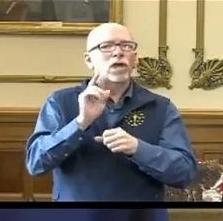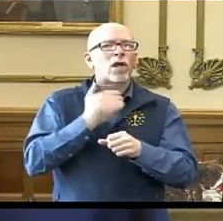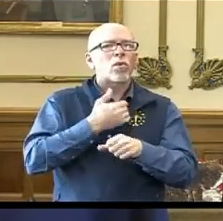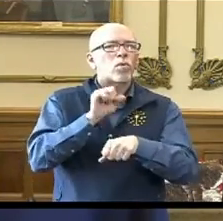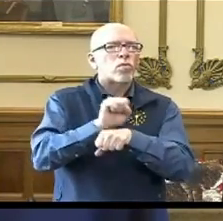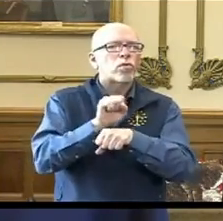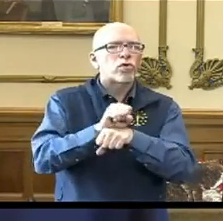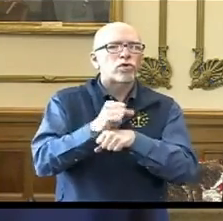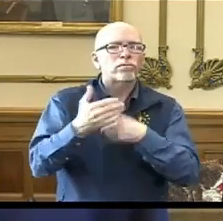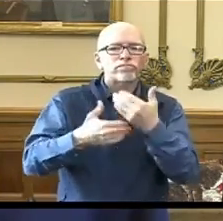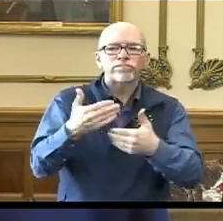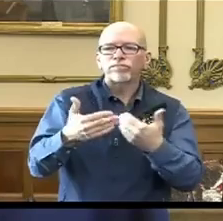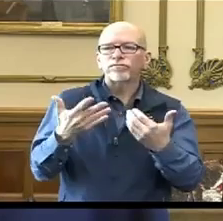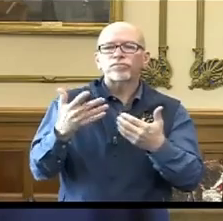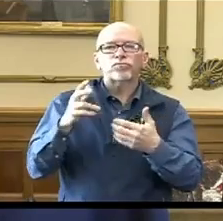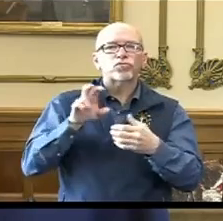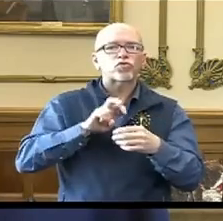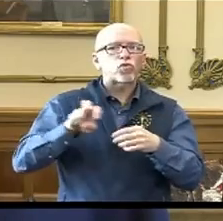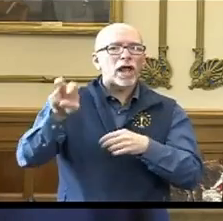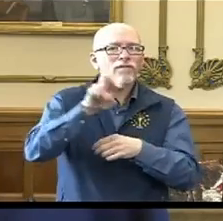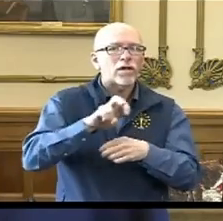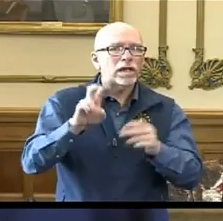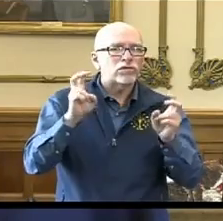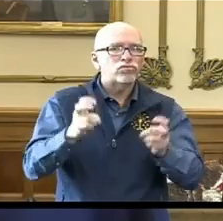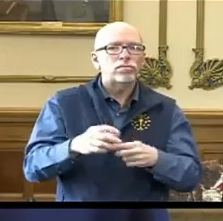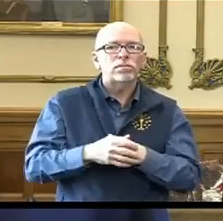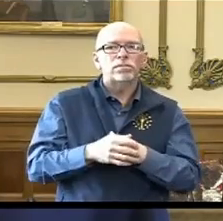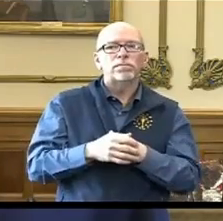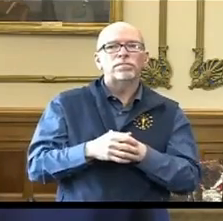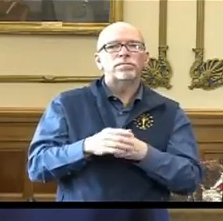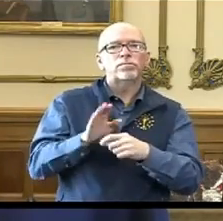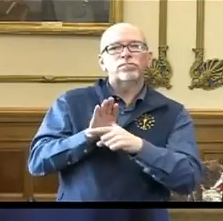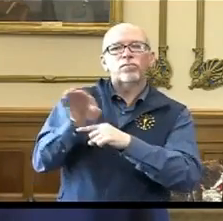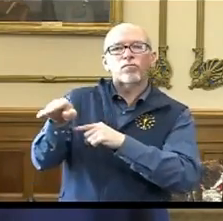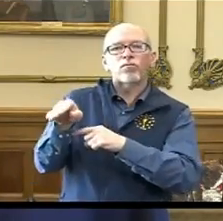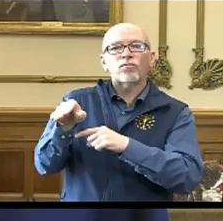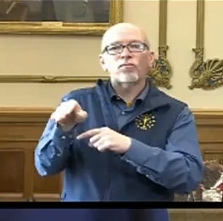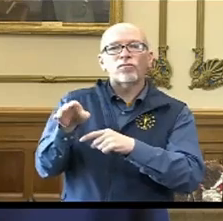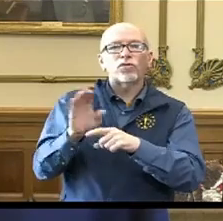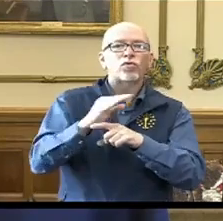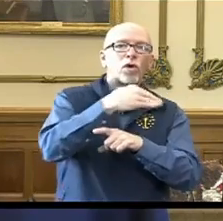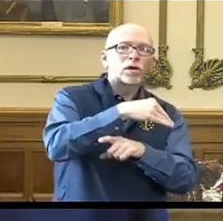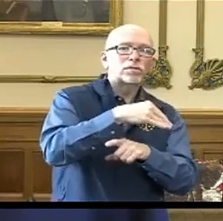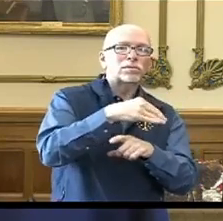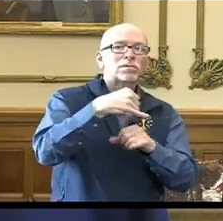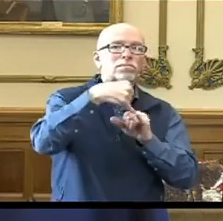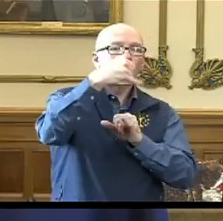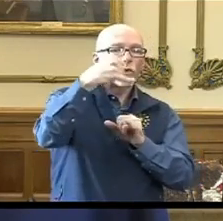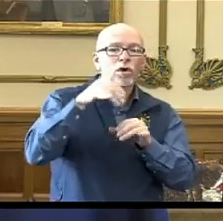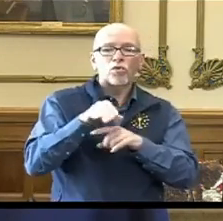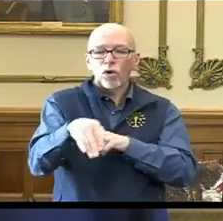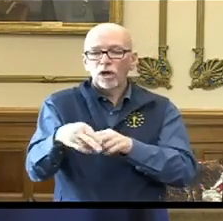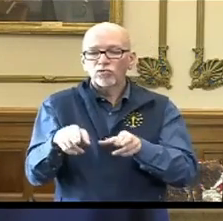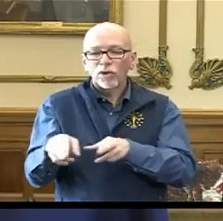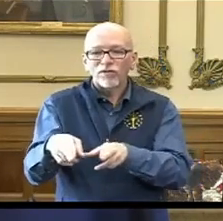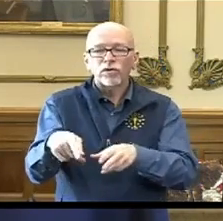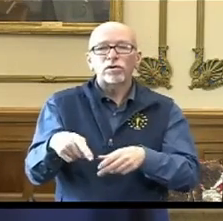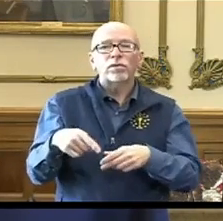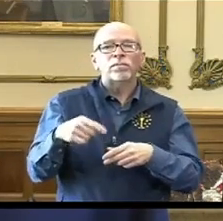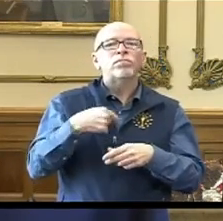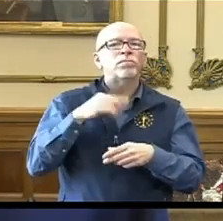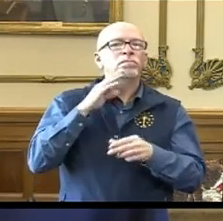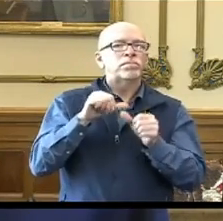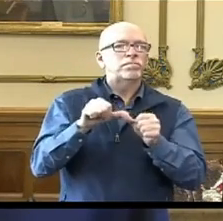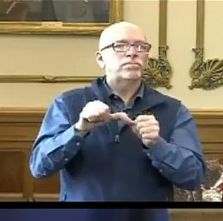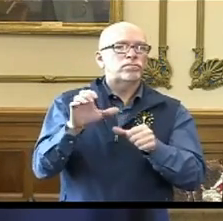workflow issues, travel issues, being across a river or across a border, and we'll